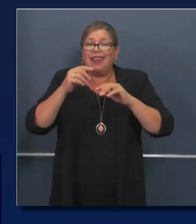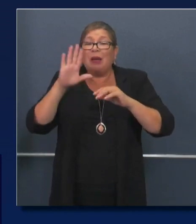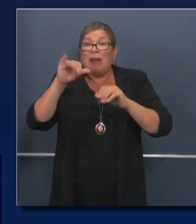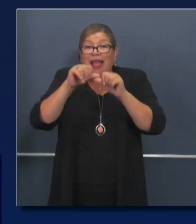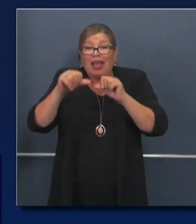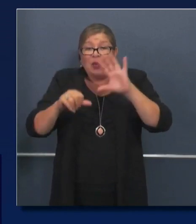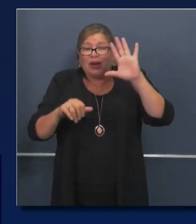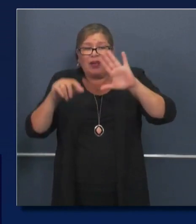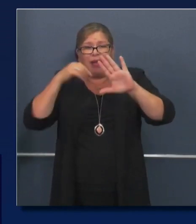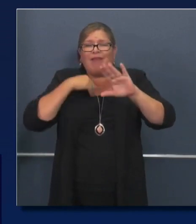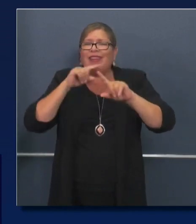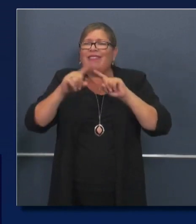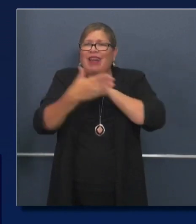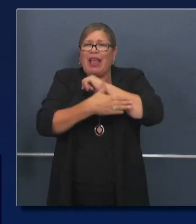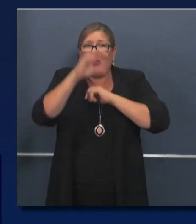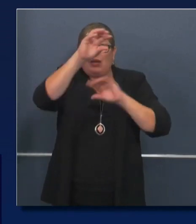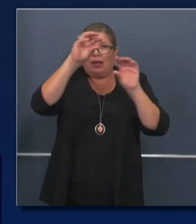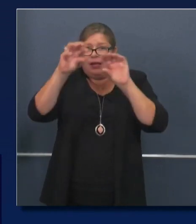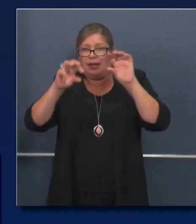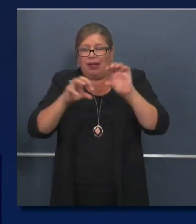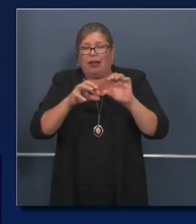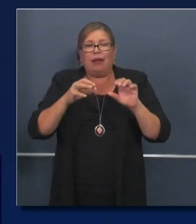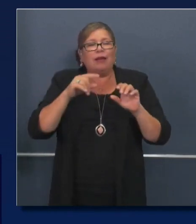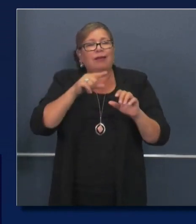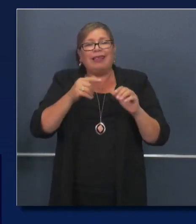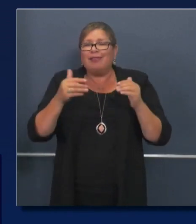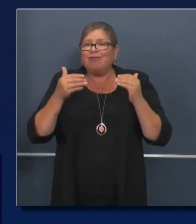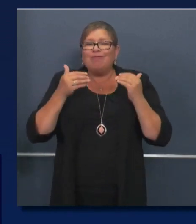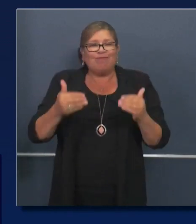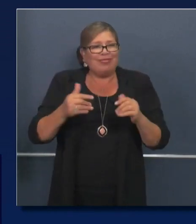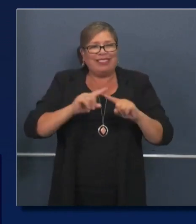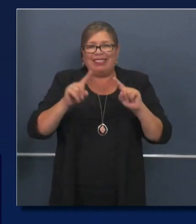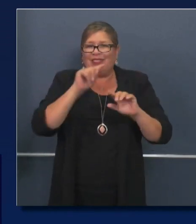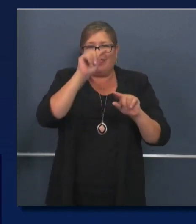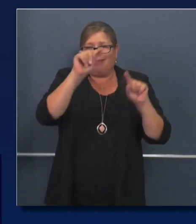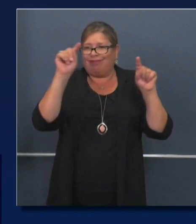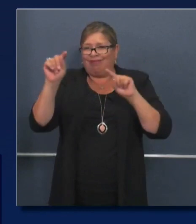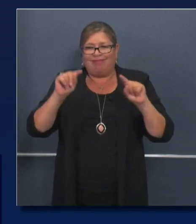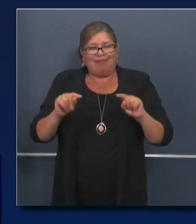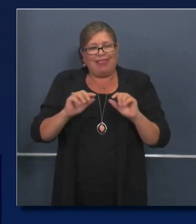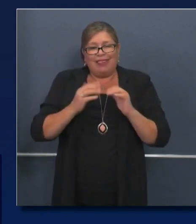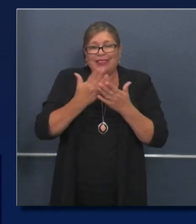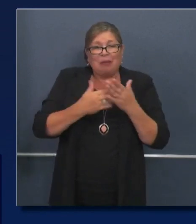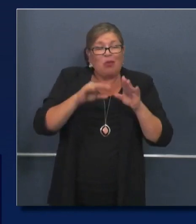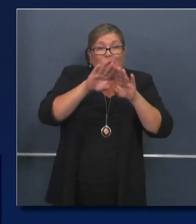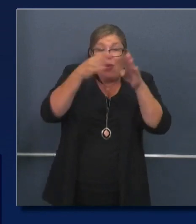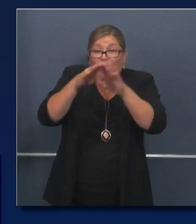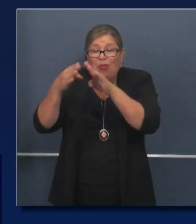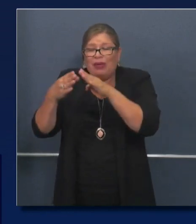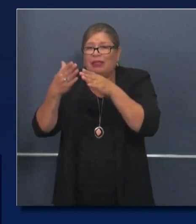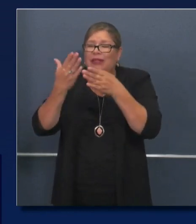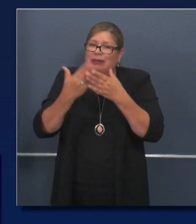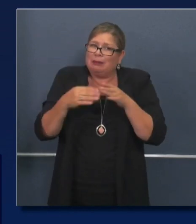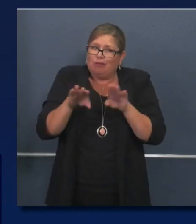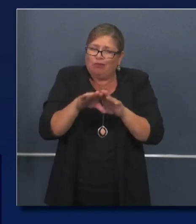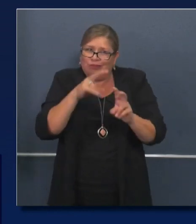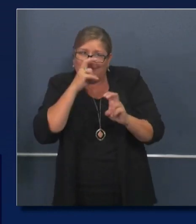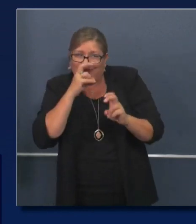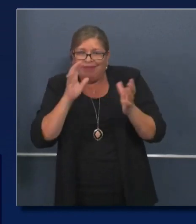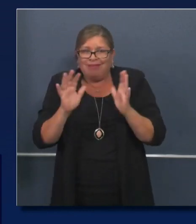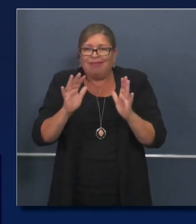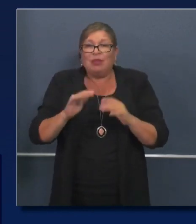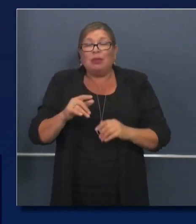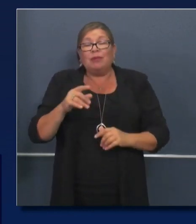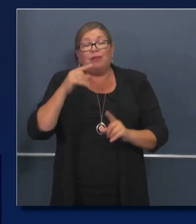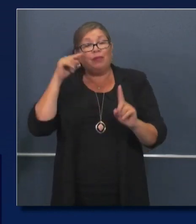different pace, not just the when, but the how to reopen and bring back sectors. And you see